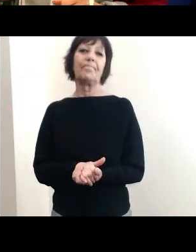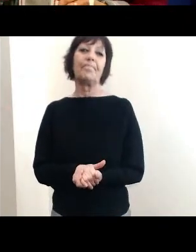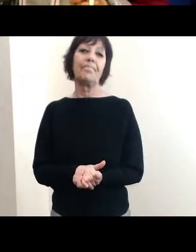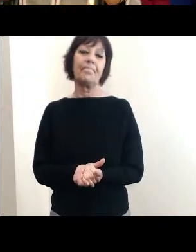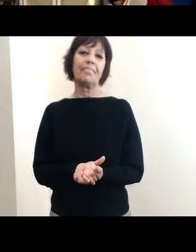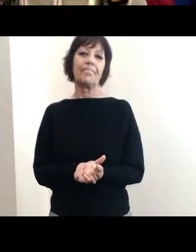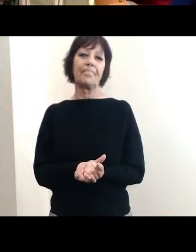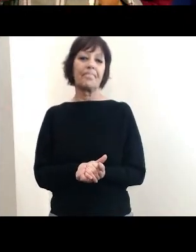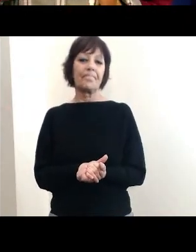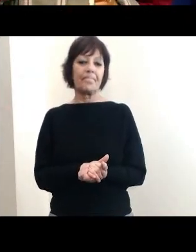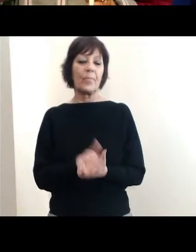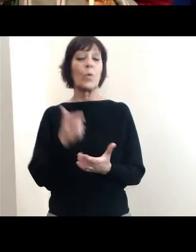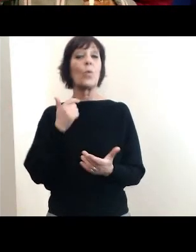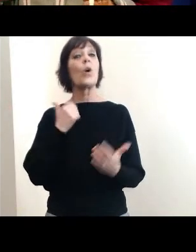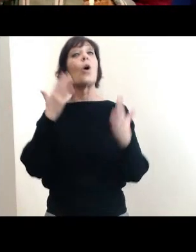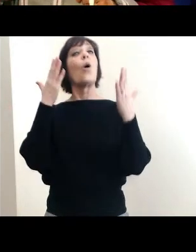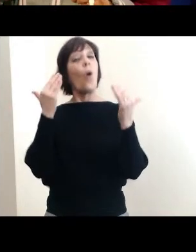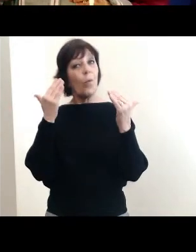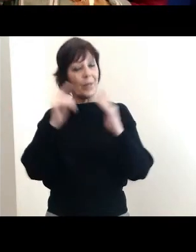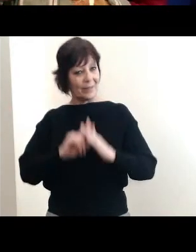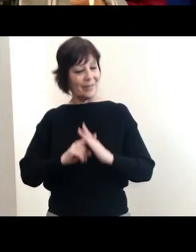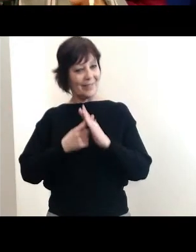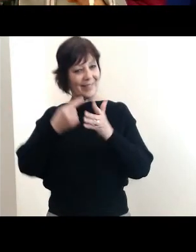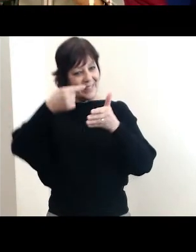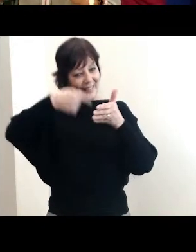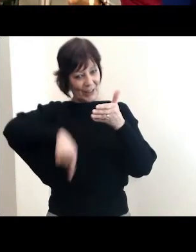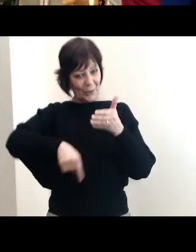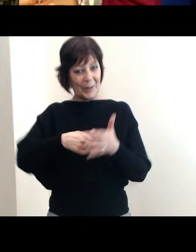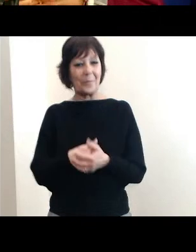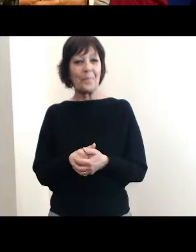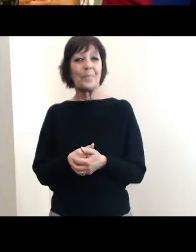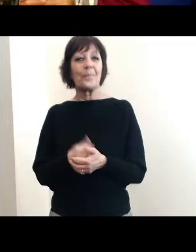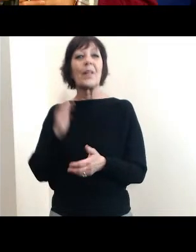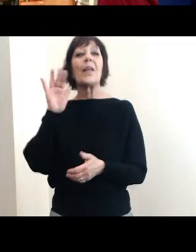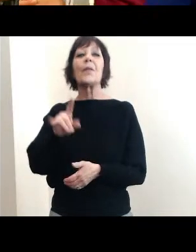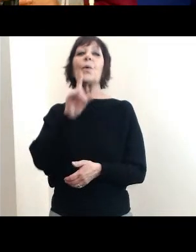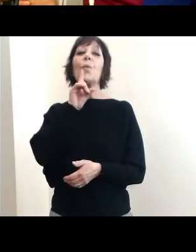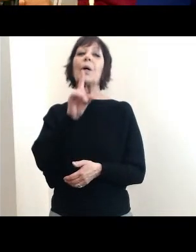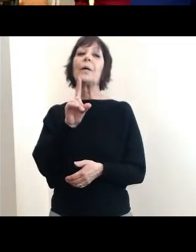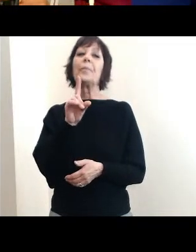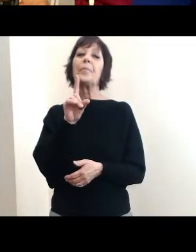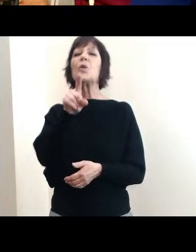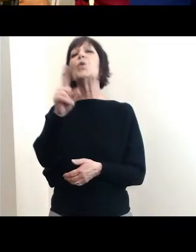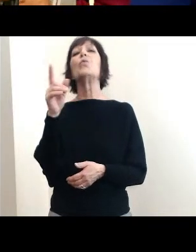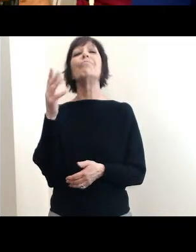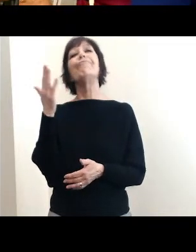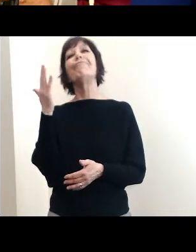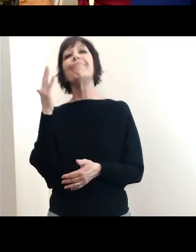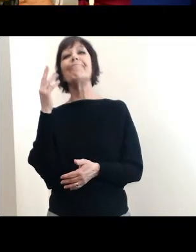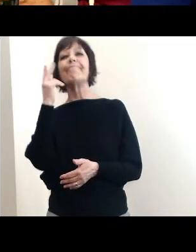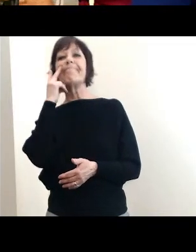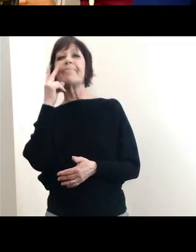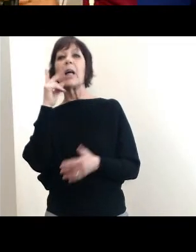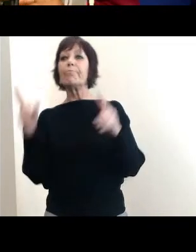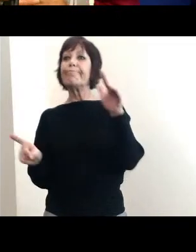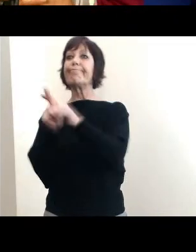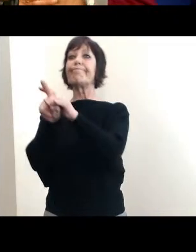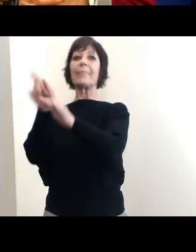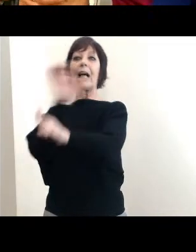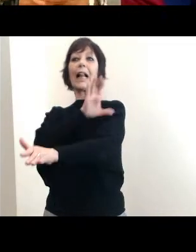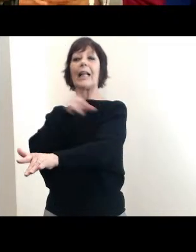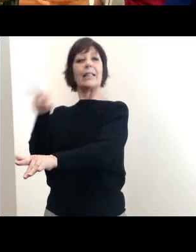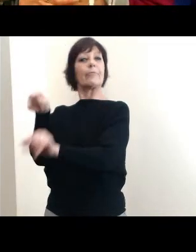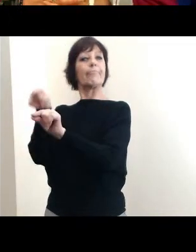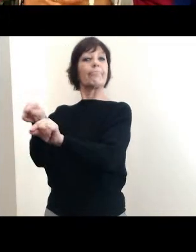get vaccinated. We're hoping next week. So there is going to be, as you've heard, a pop-up clinic at